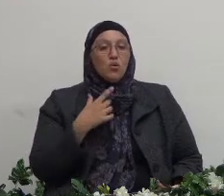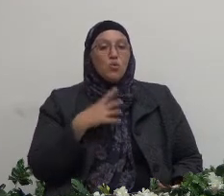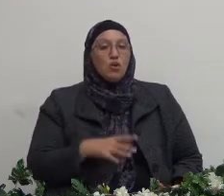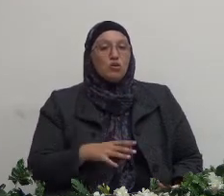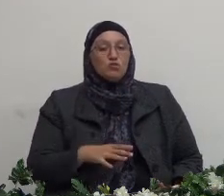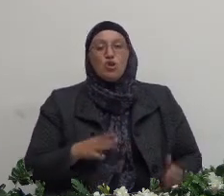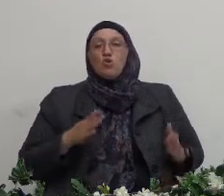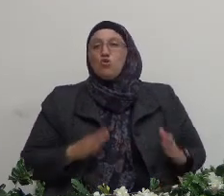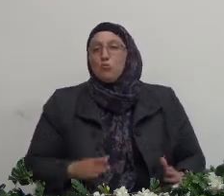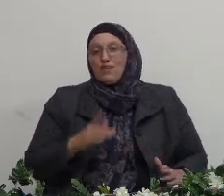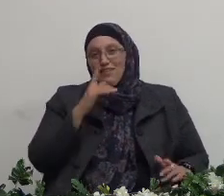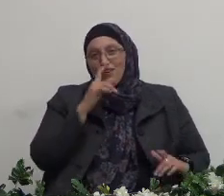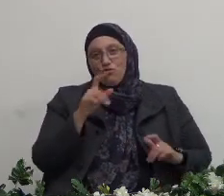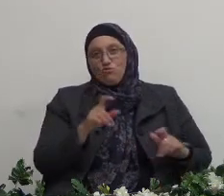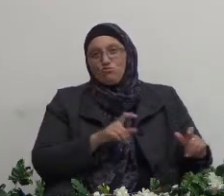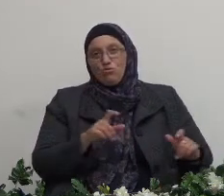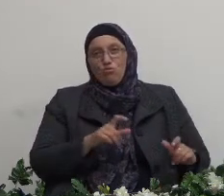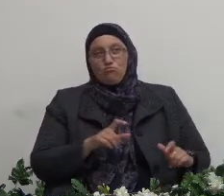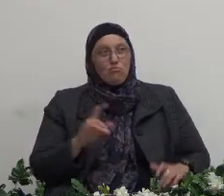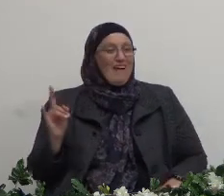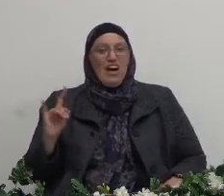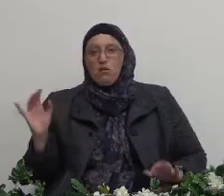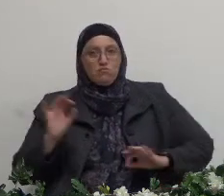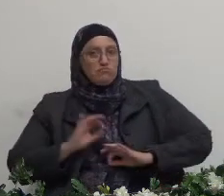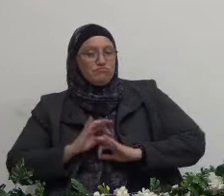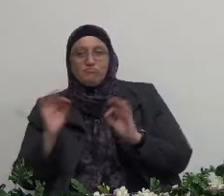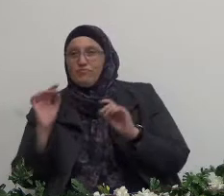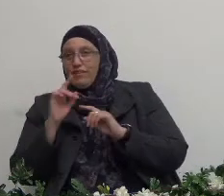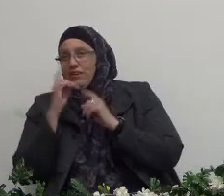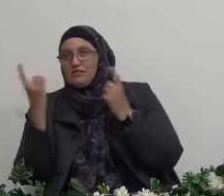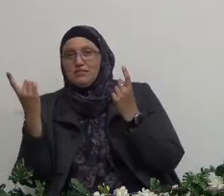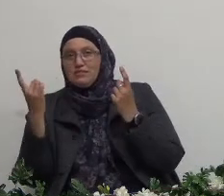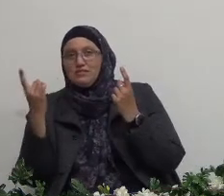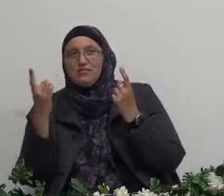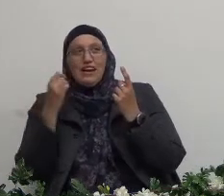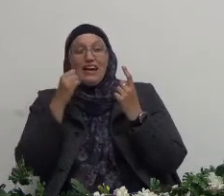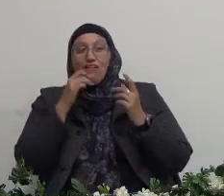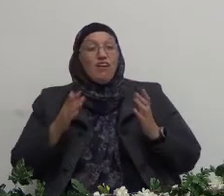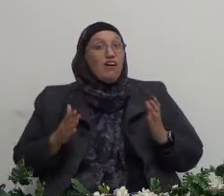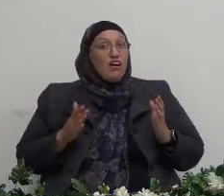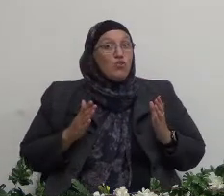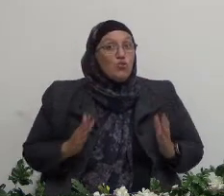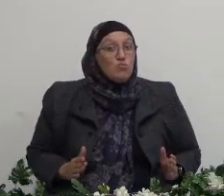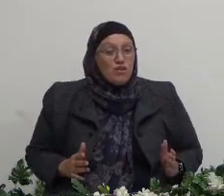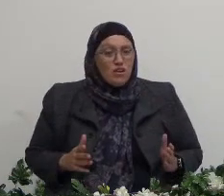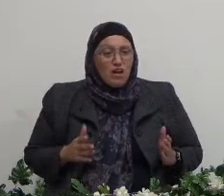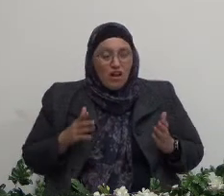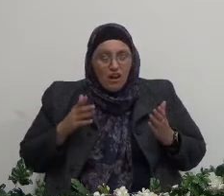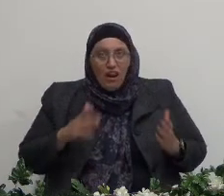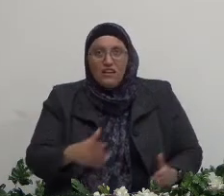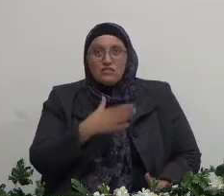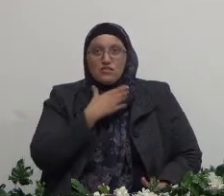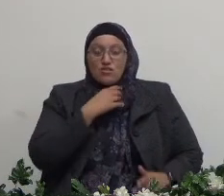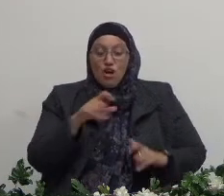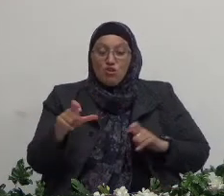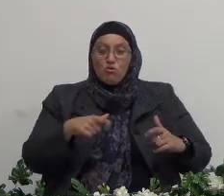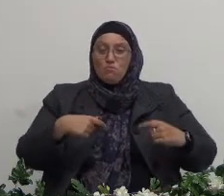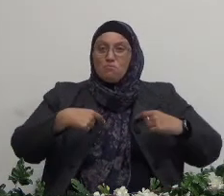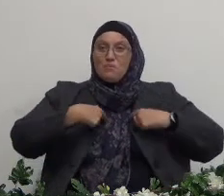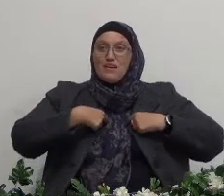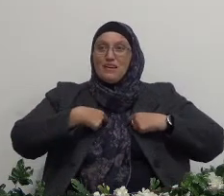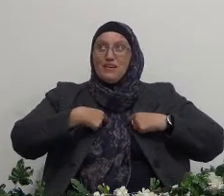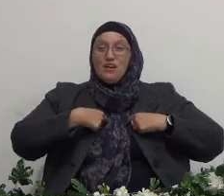human allows their desires to control them, Allah says in the Quran, "Inhum illa kal an'am, bal hum adallu